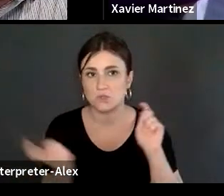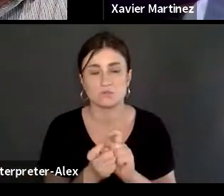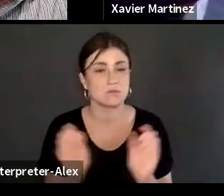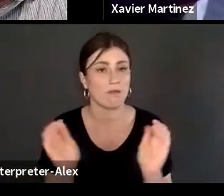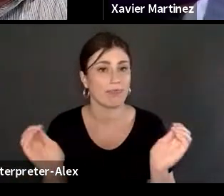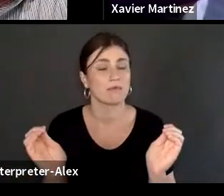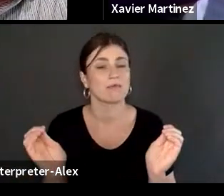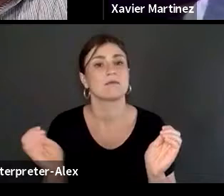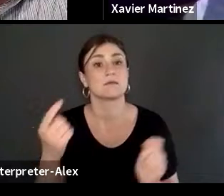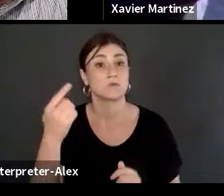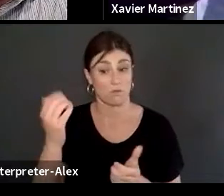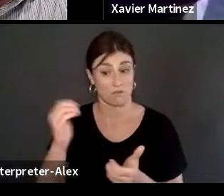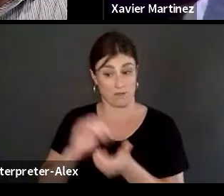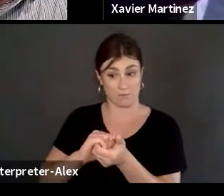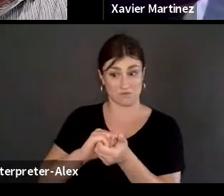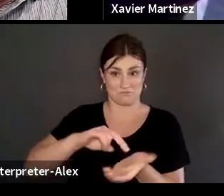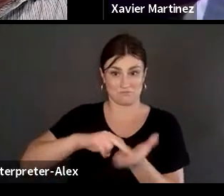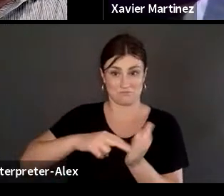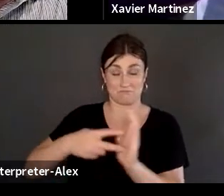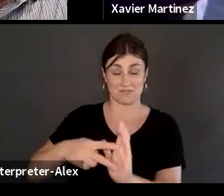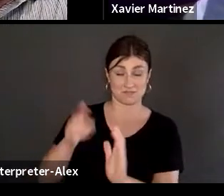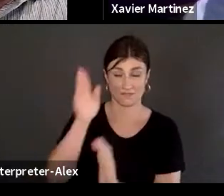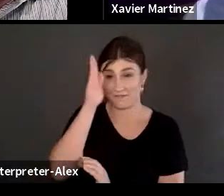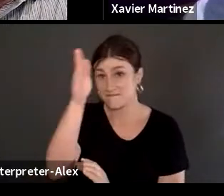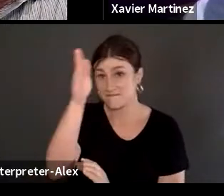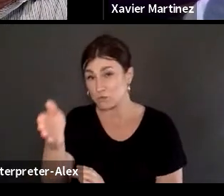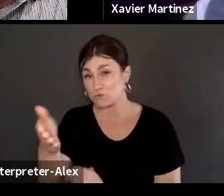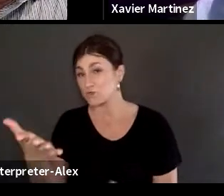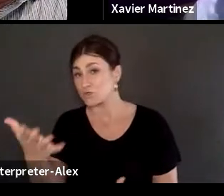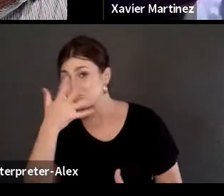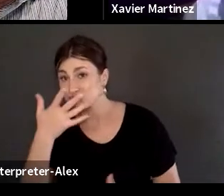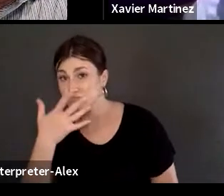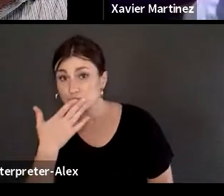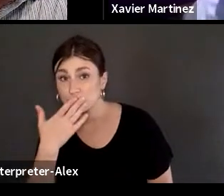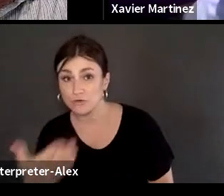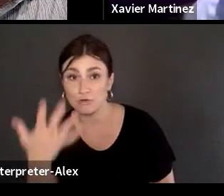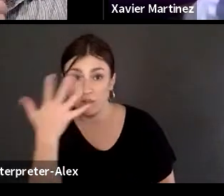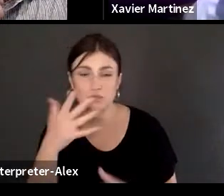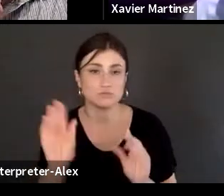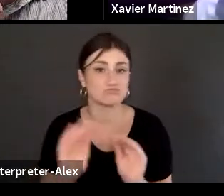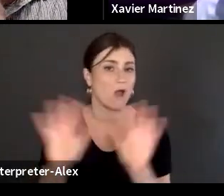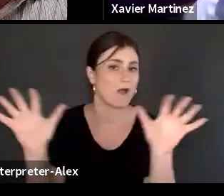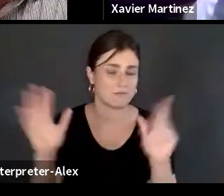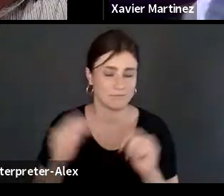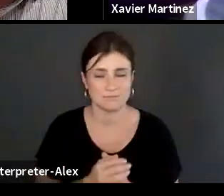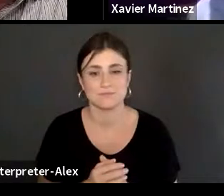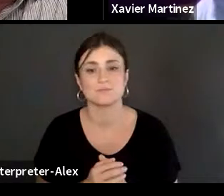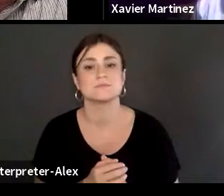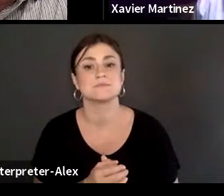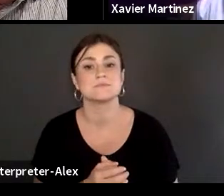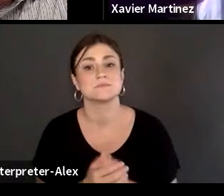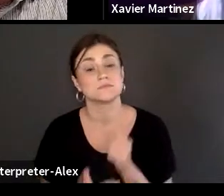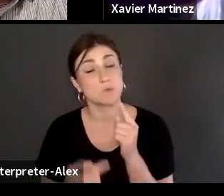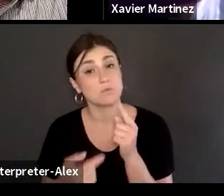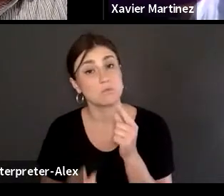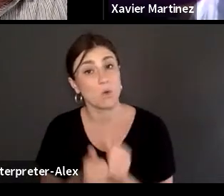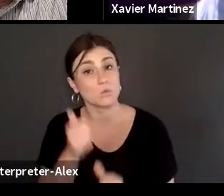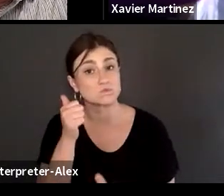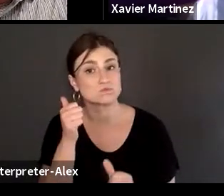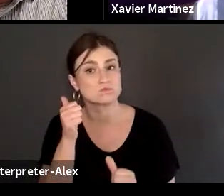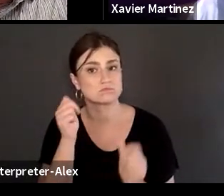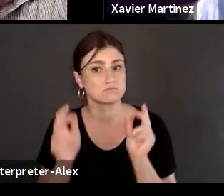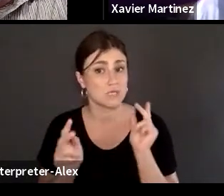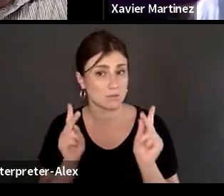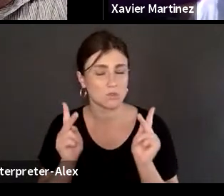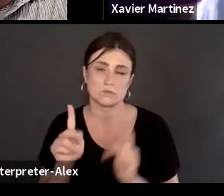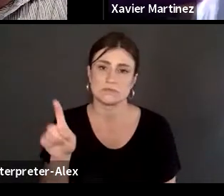looking future, especially when it comes to the internet service. That's something that I know most people are needing